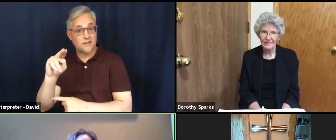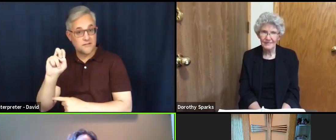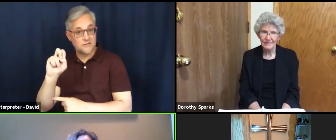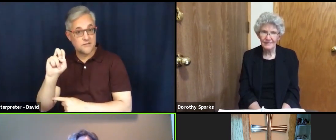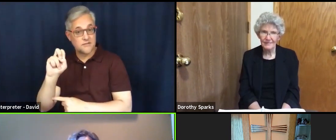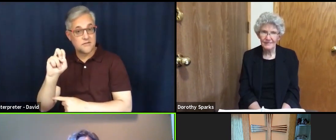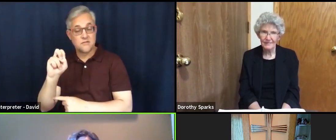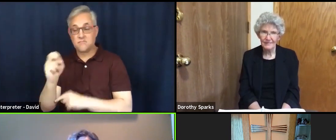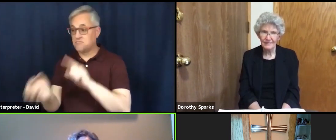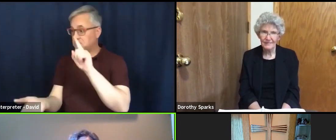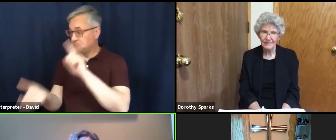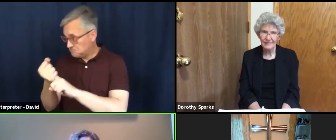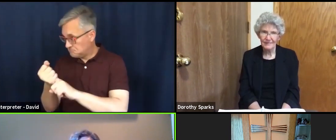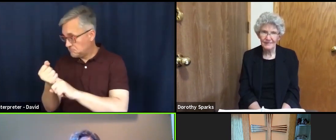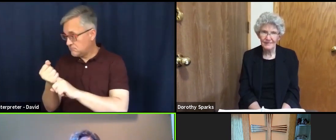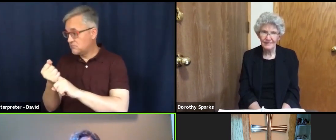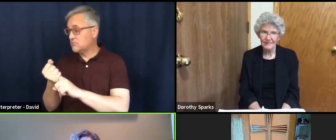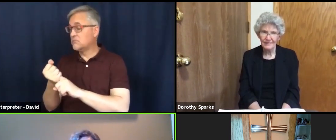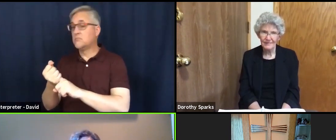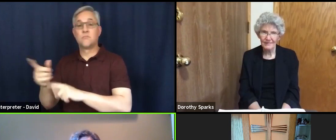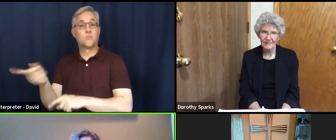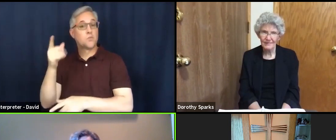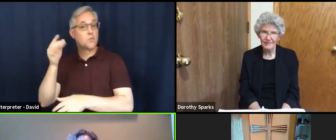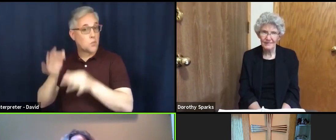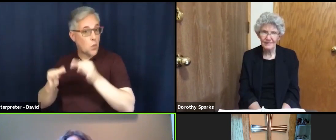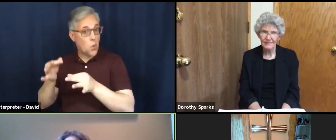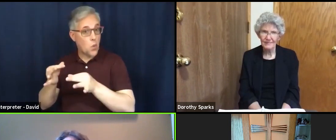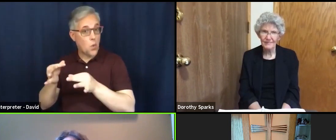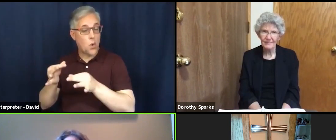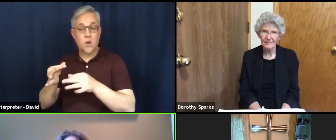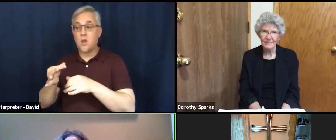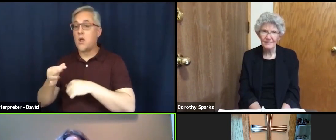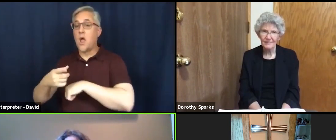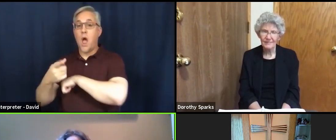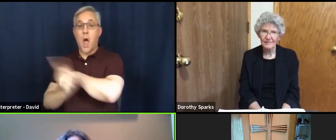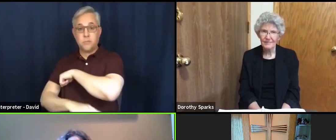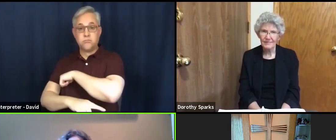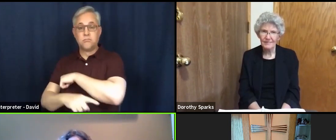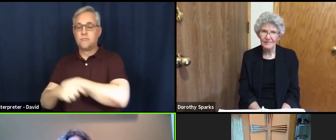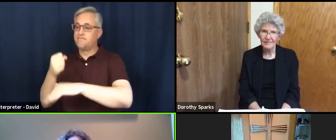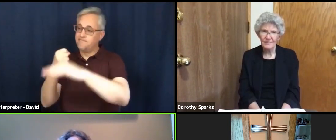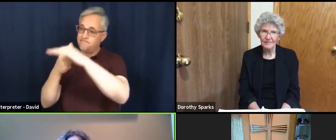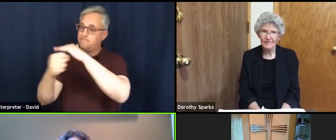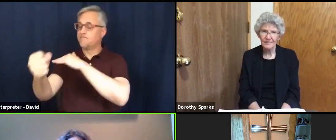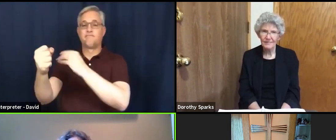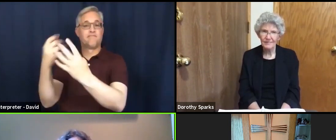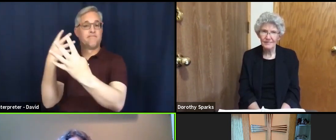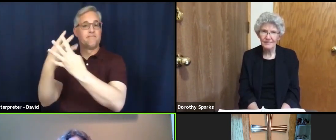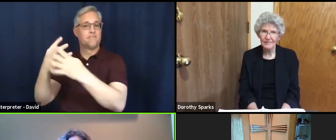for significantly more time than the white folks who tended to use powder cocaine.